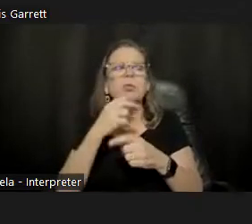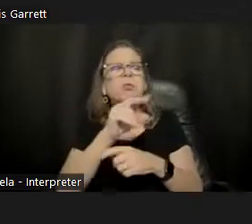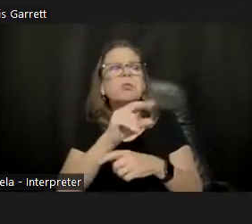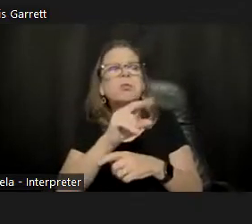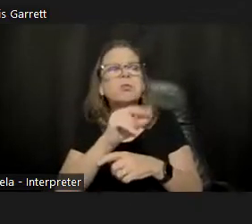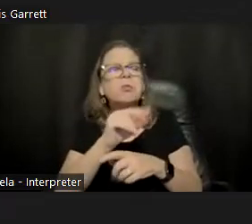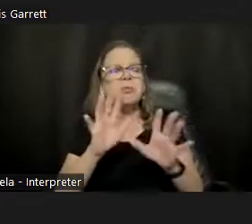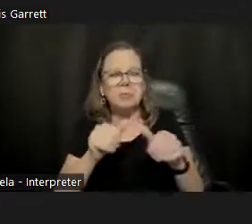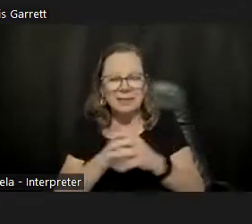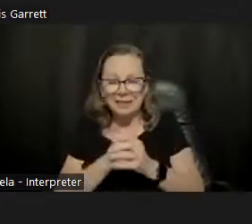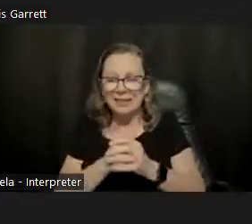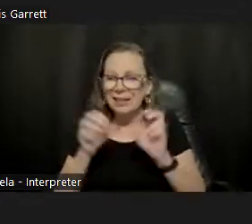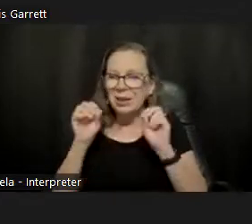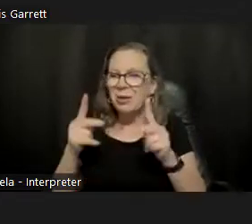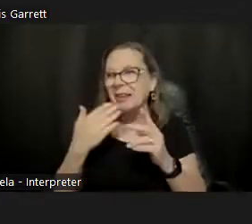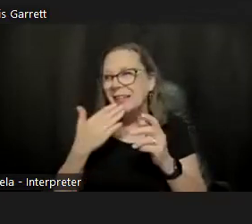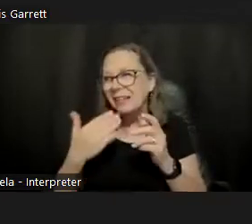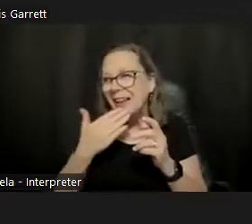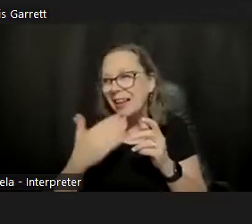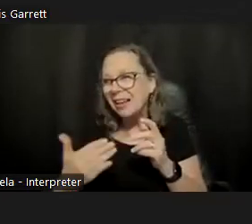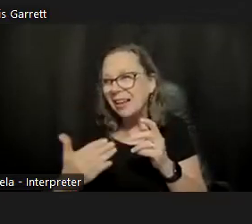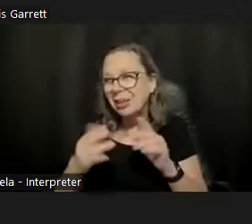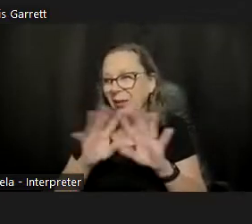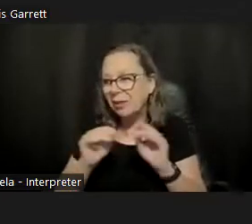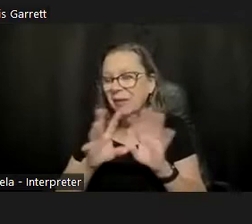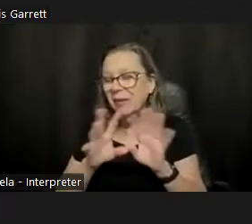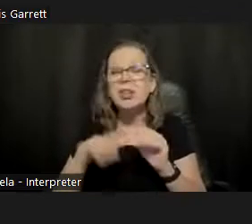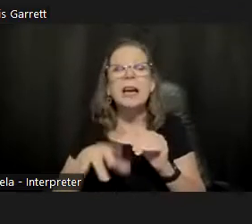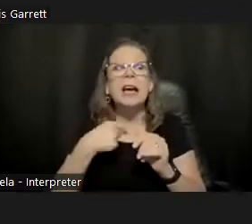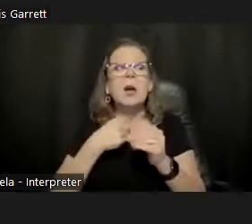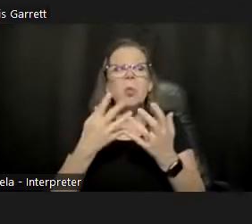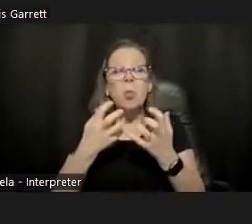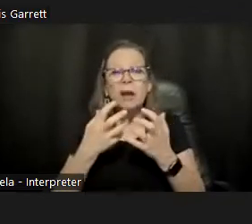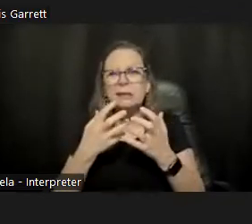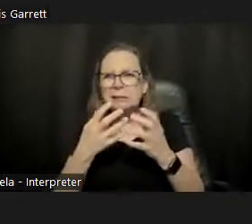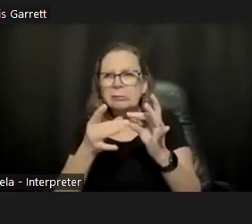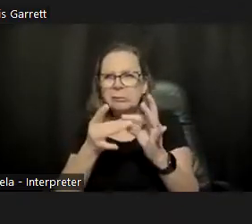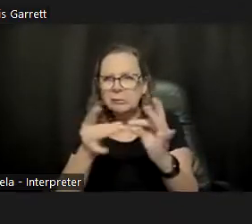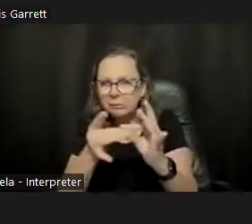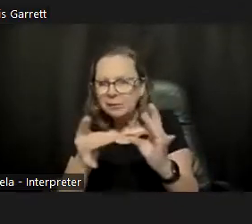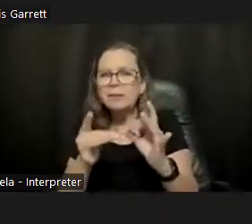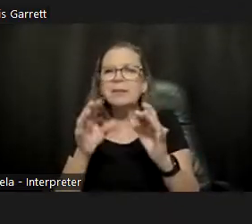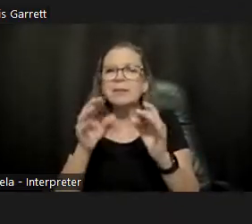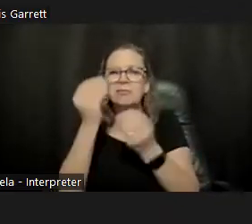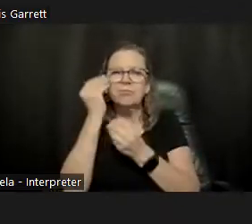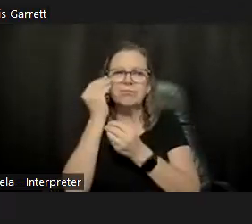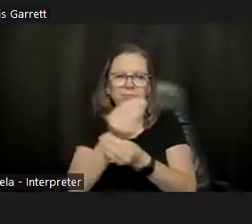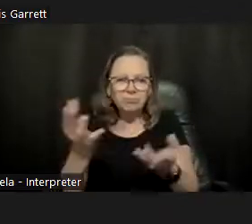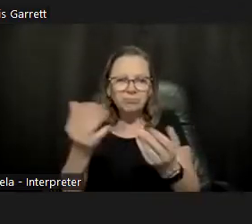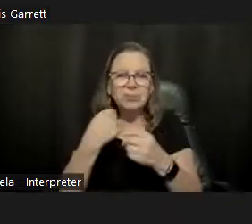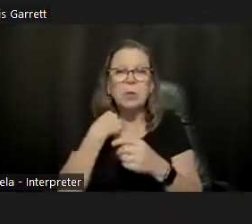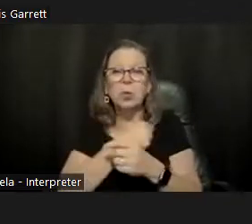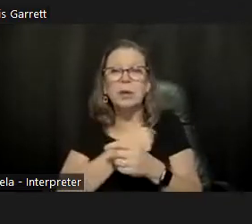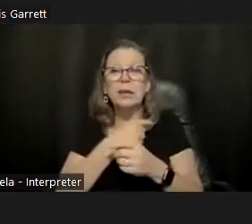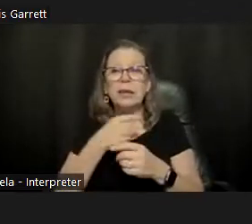quickly, okay, thank you for the clarification. I just wanted to quickly share that so as